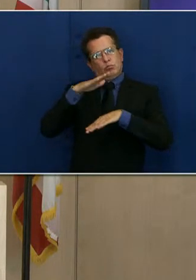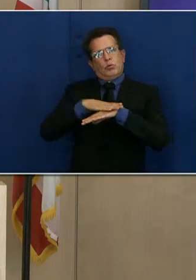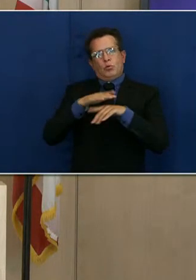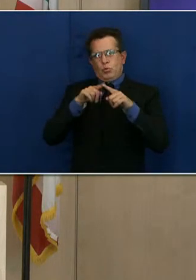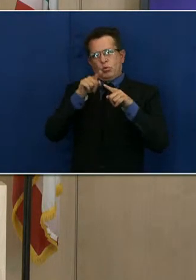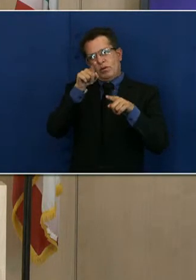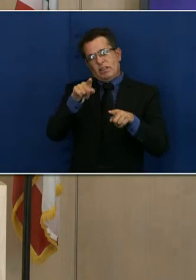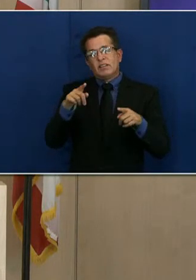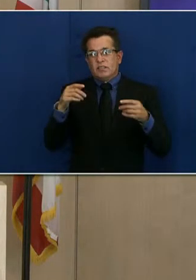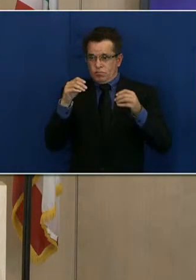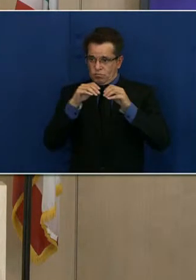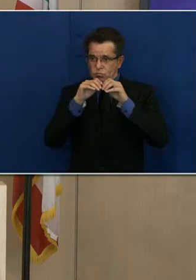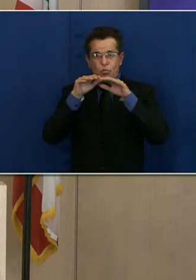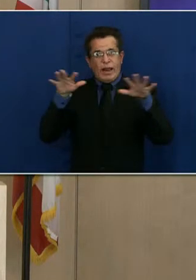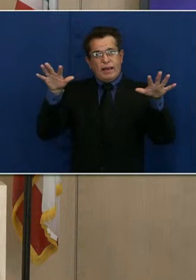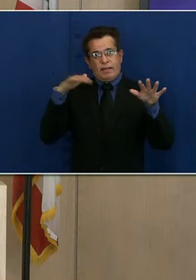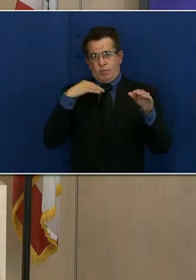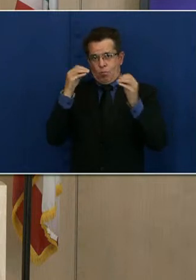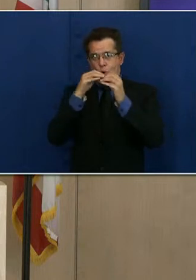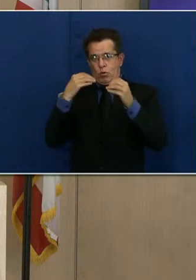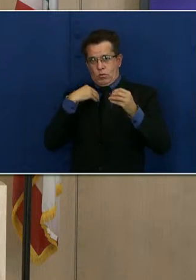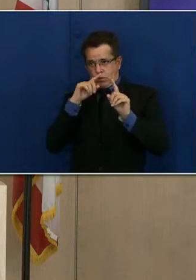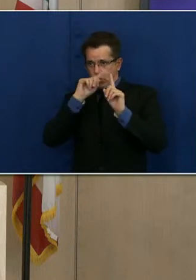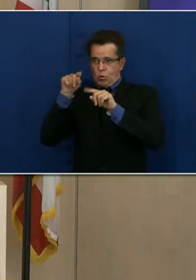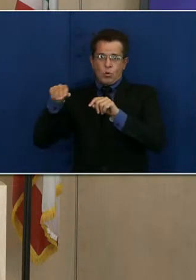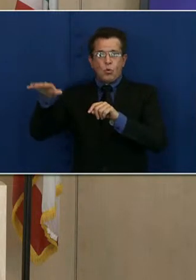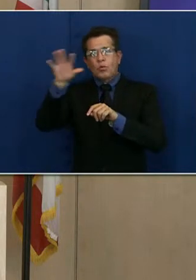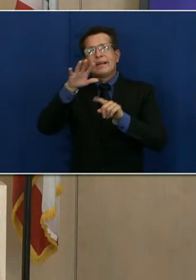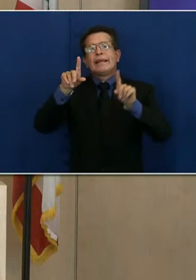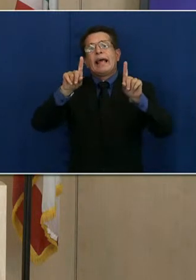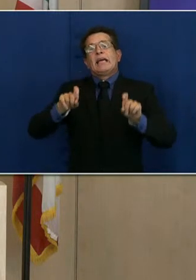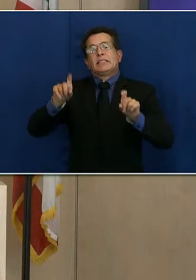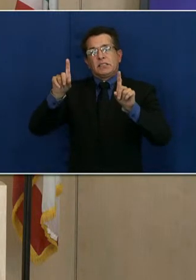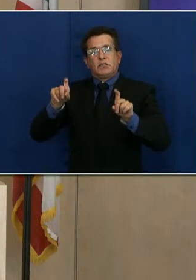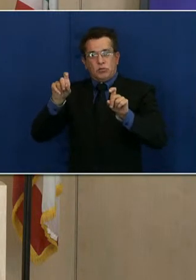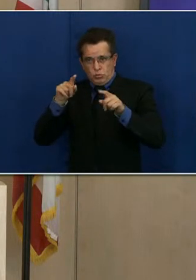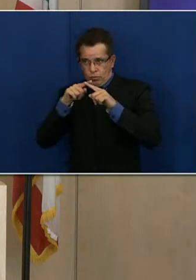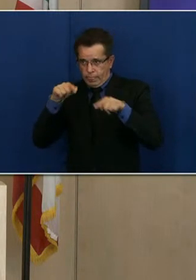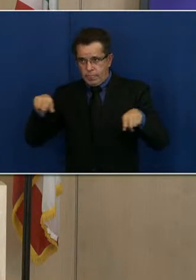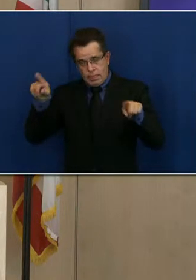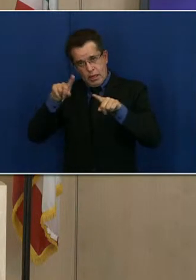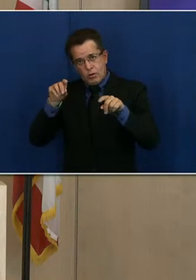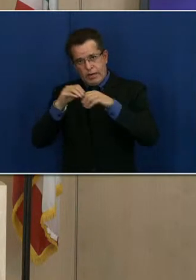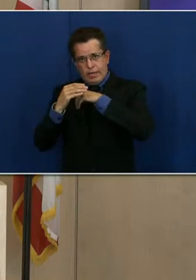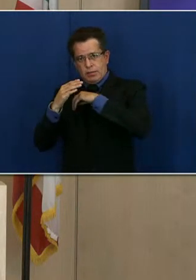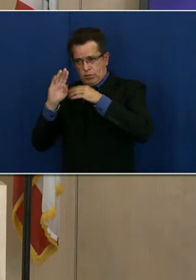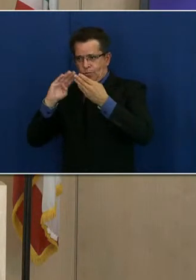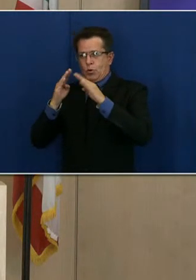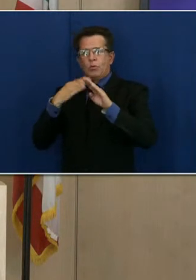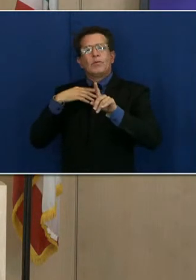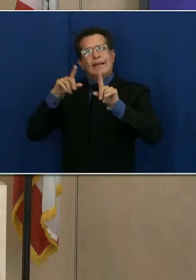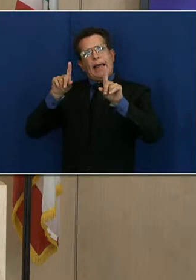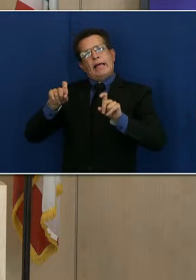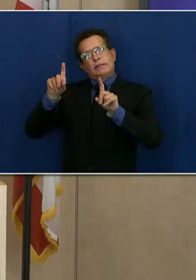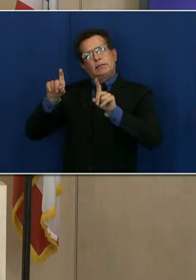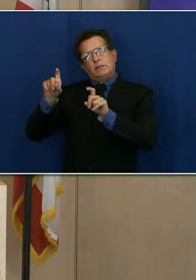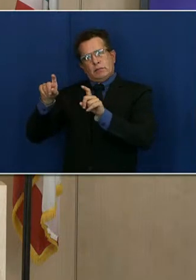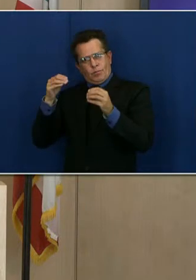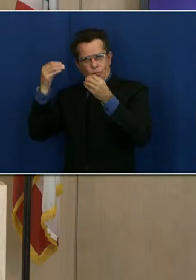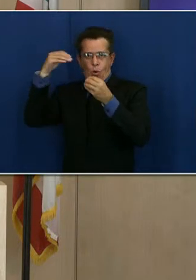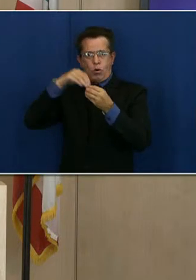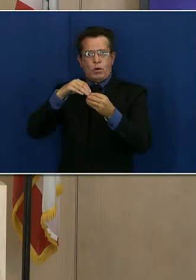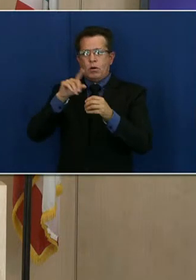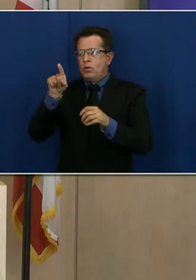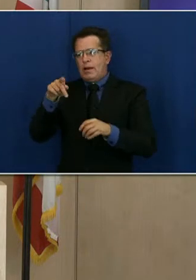The more we can get out into the community, test those that are vulnerable, test the populations that are